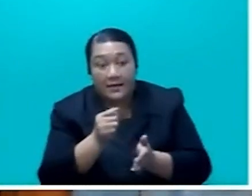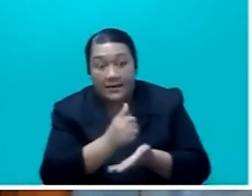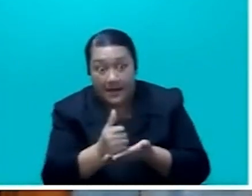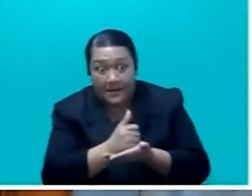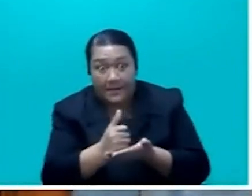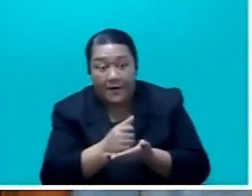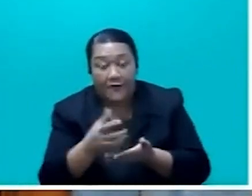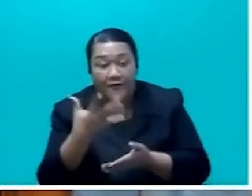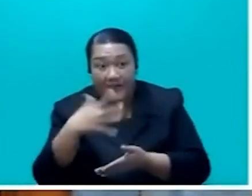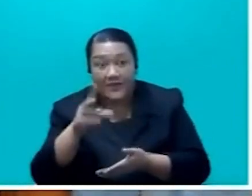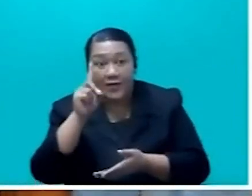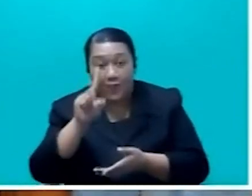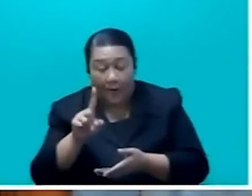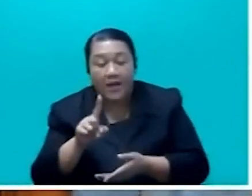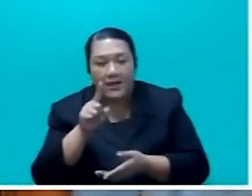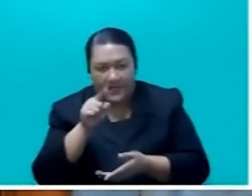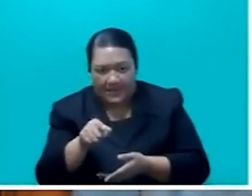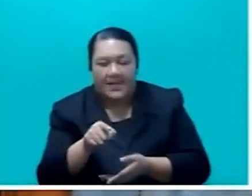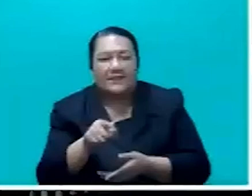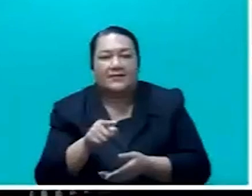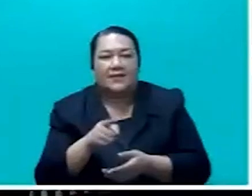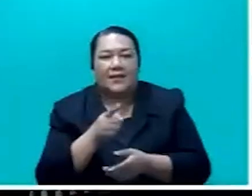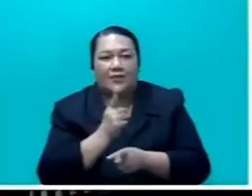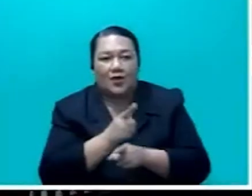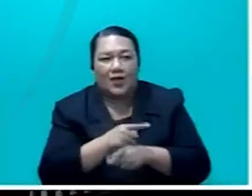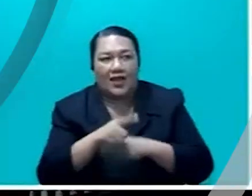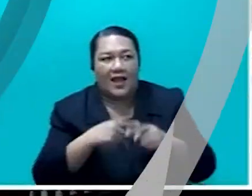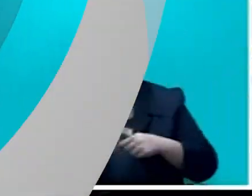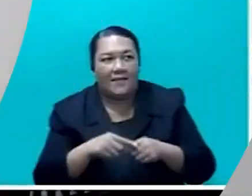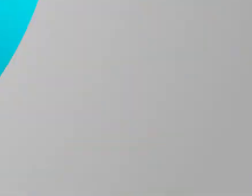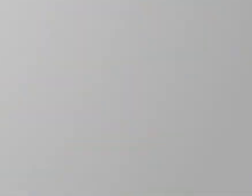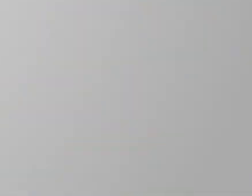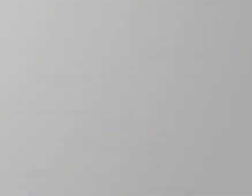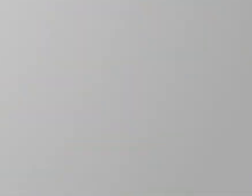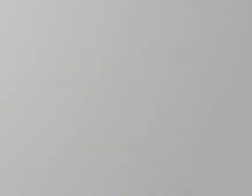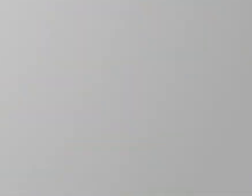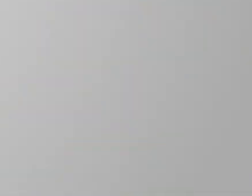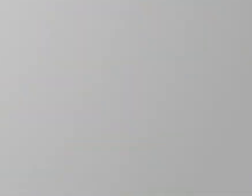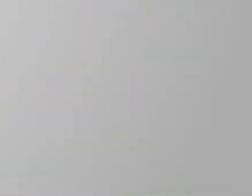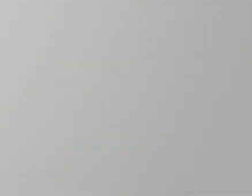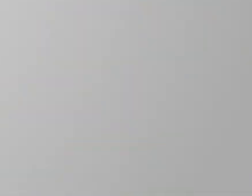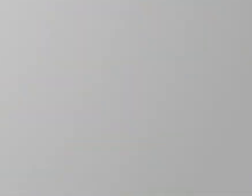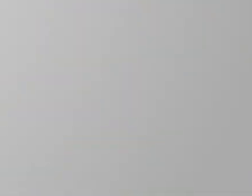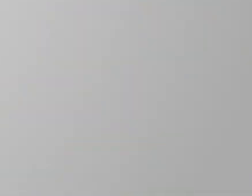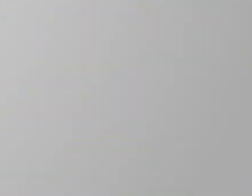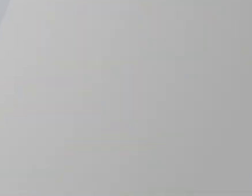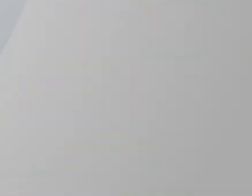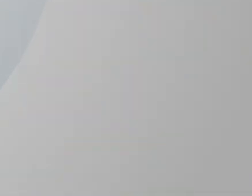Thank you. Thank you, Honourable Deputy Prime Minister Biman.